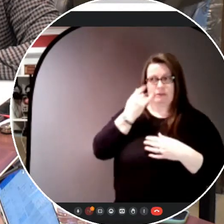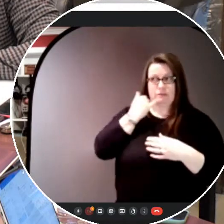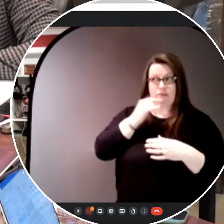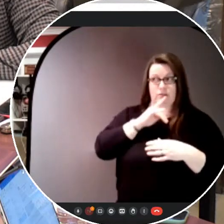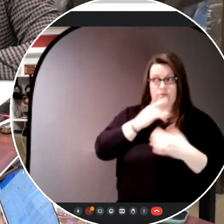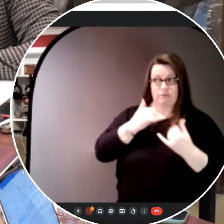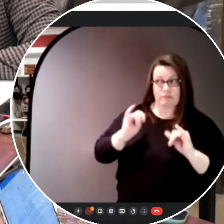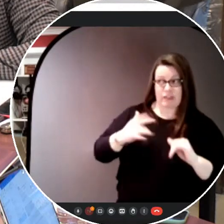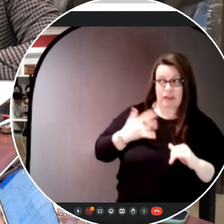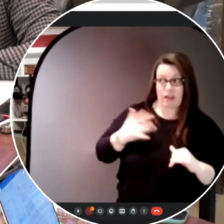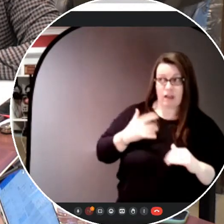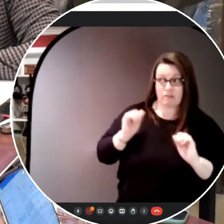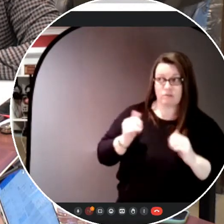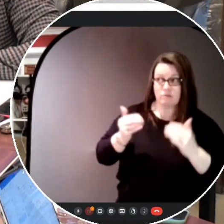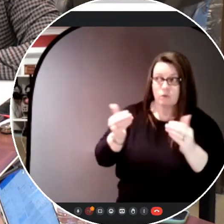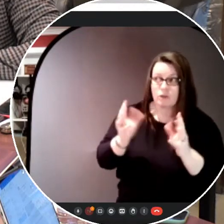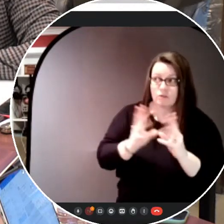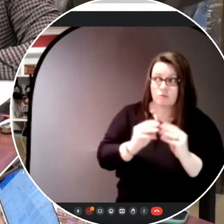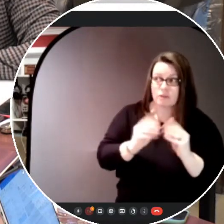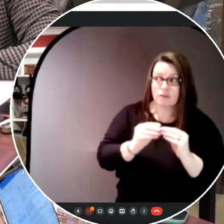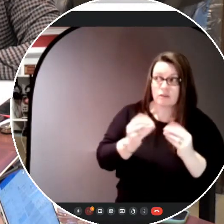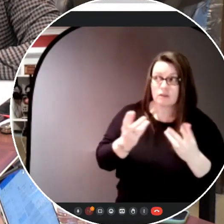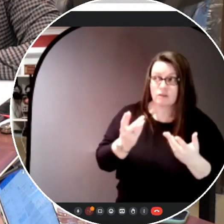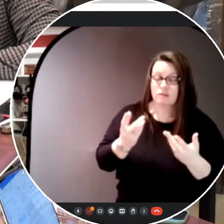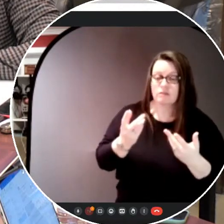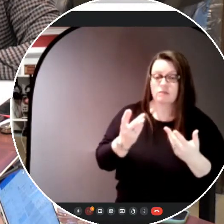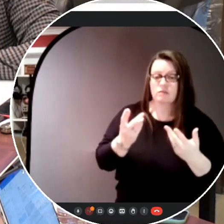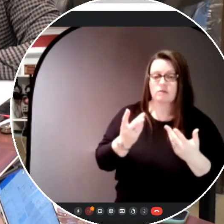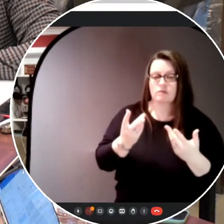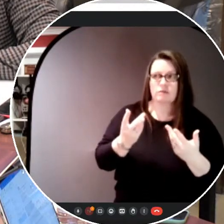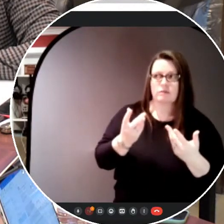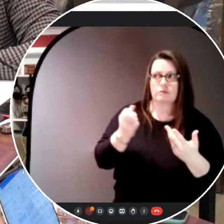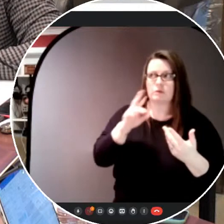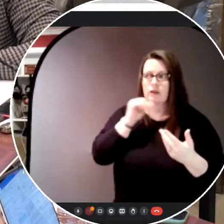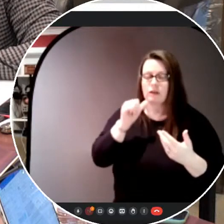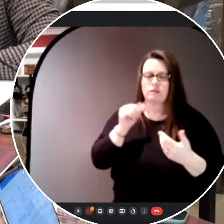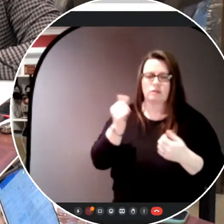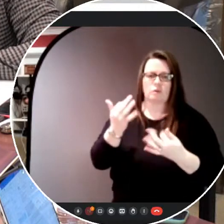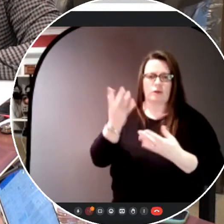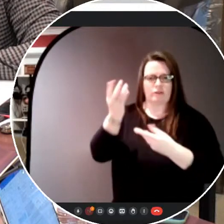to see if we can move on until we get this straightened up.